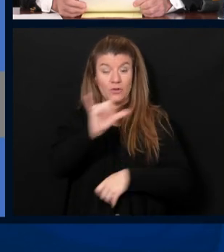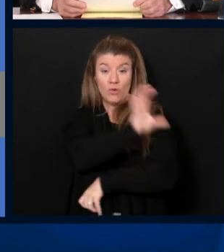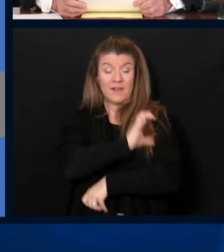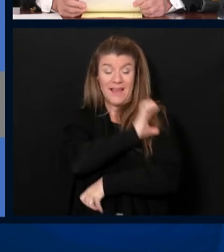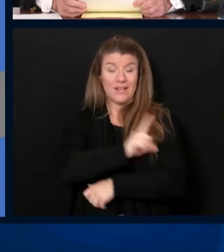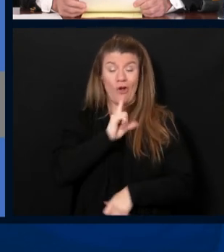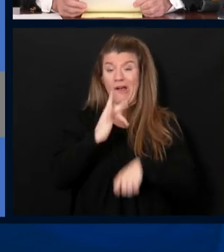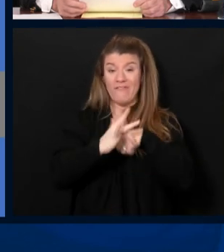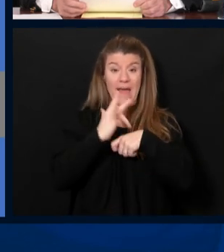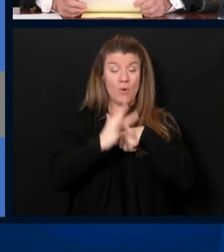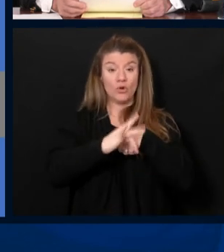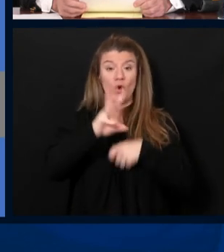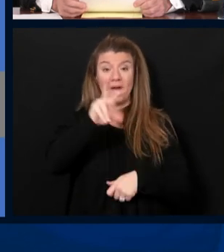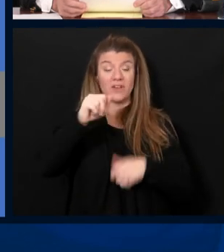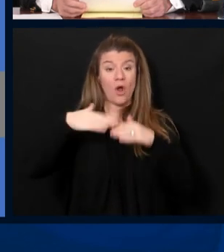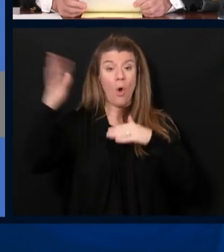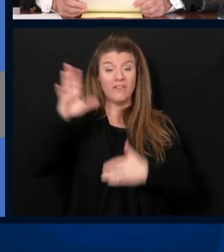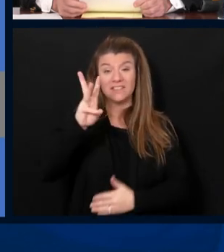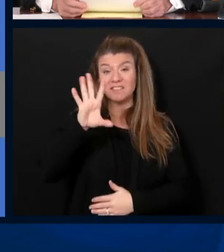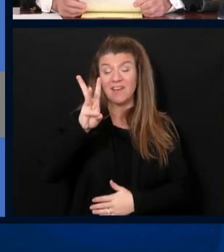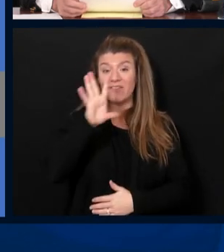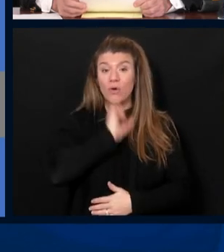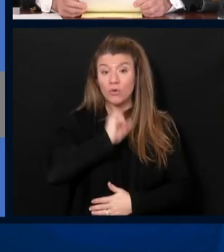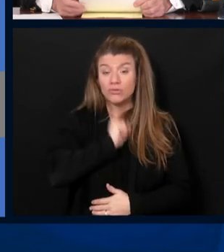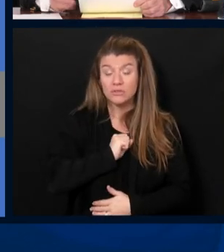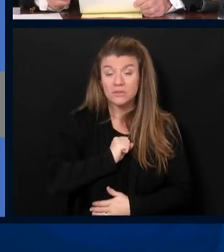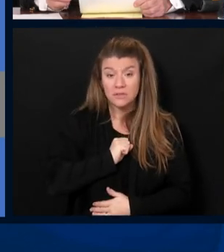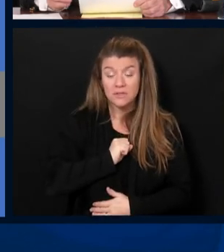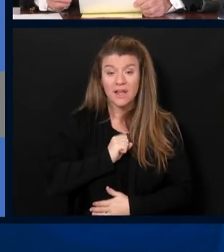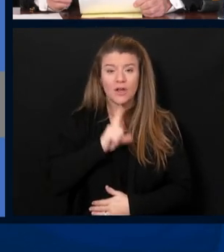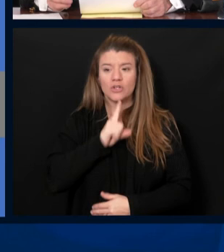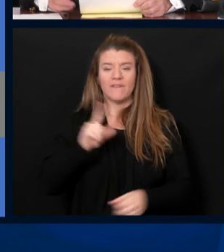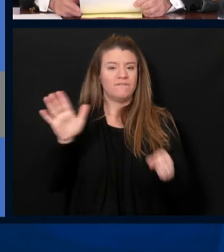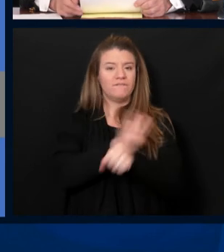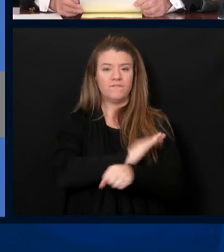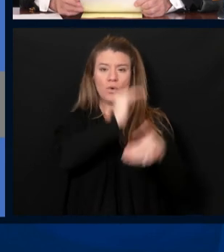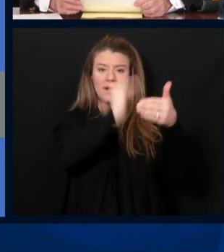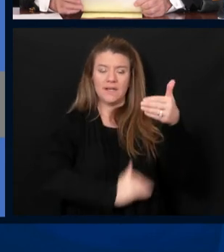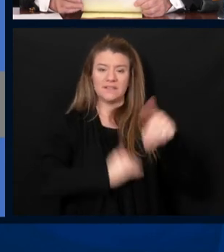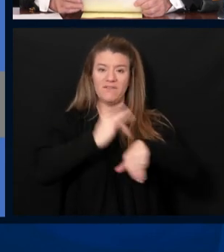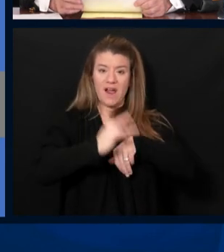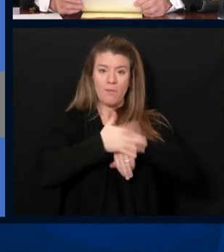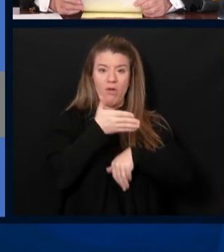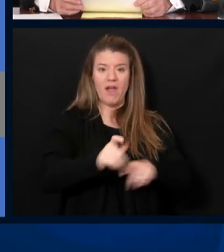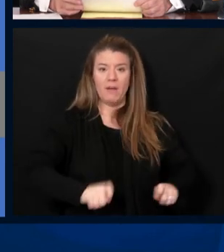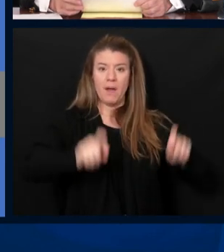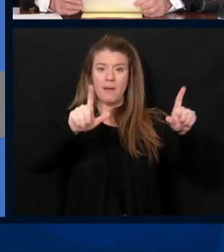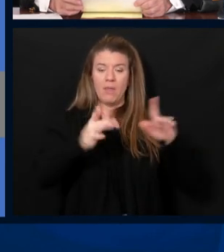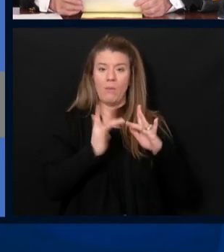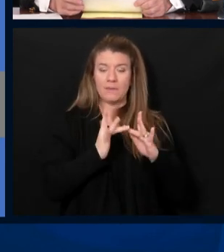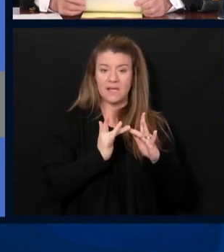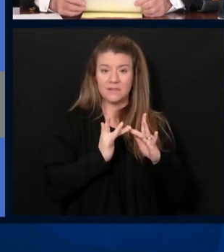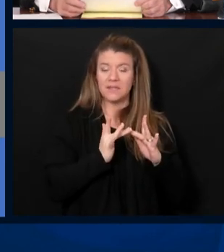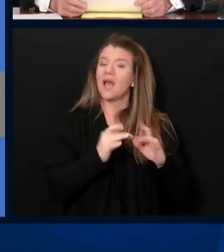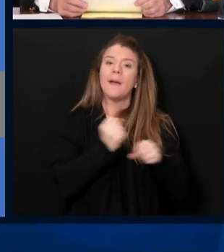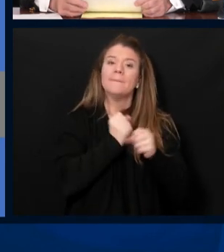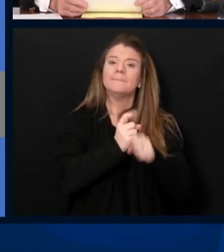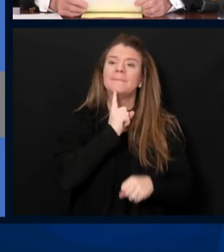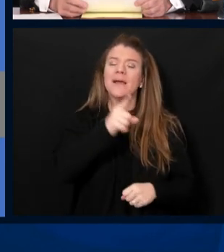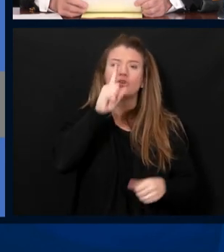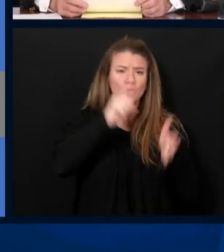available to West Virginians age 65 and older. There's a full list available on the website. Be sure you